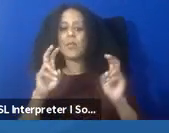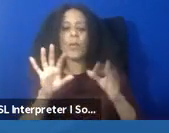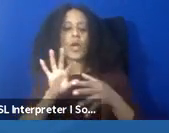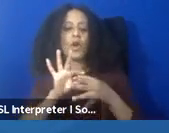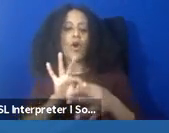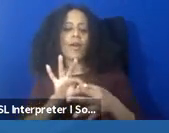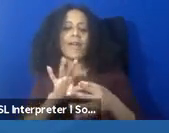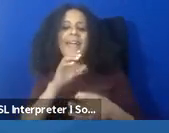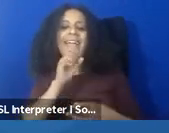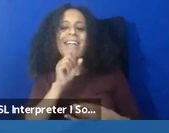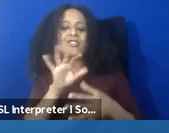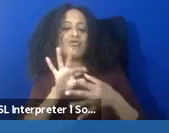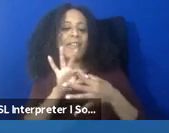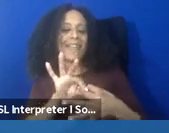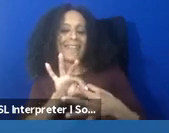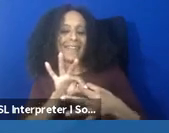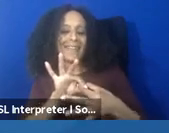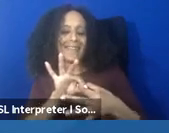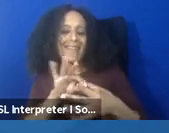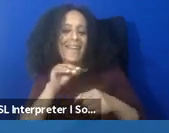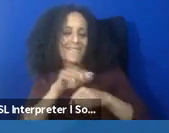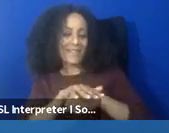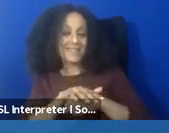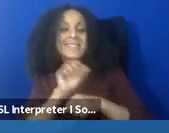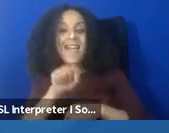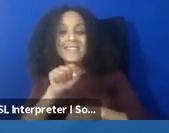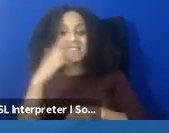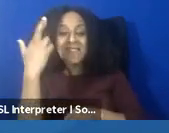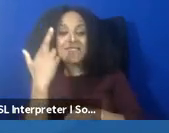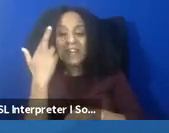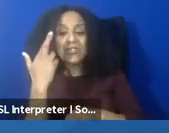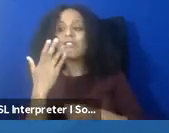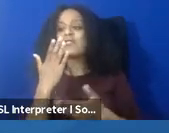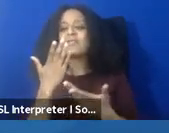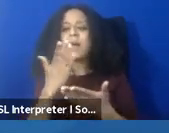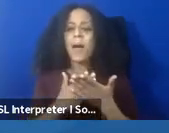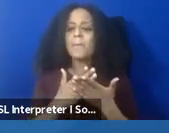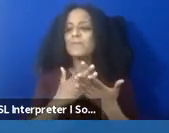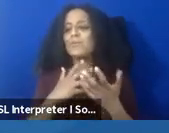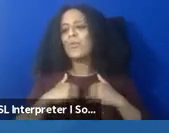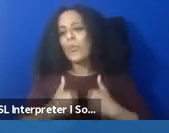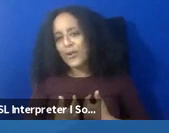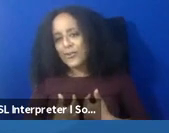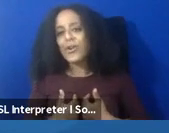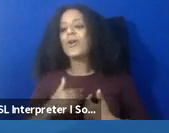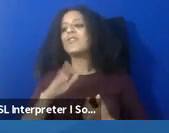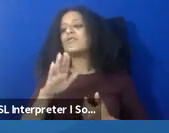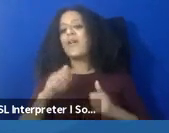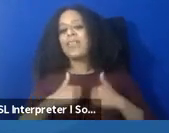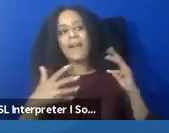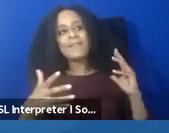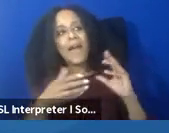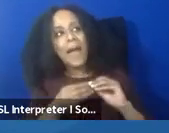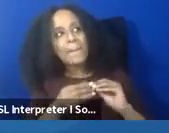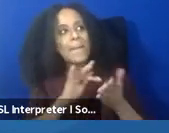effects, because it's not just the age. That is a factor. I mean, there is indeed wear and tear that happens over time, but it's your lifetime of noise exposure. It's your lifetime of